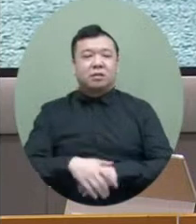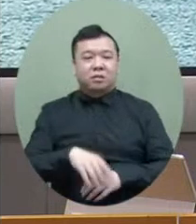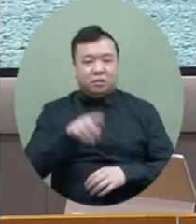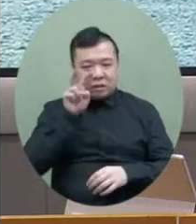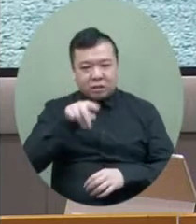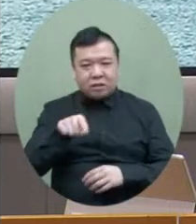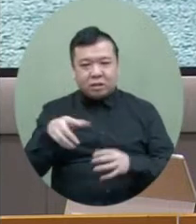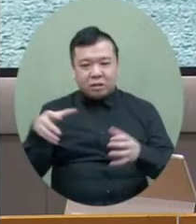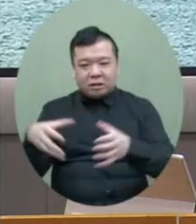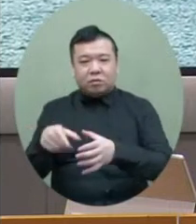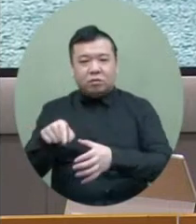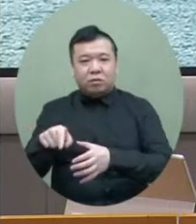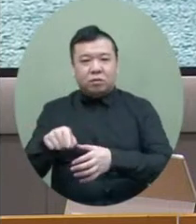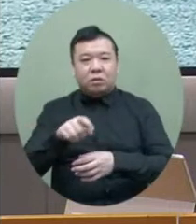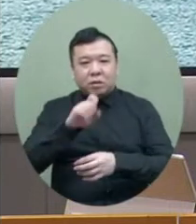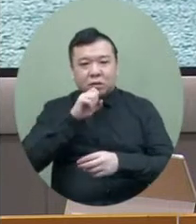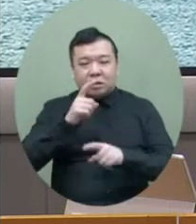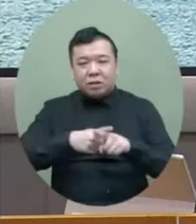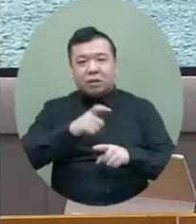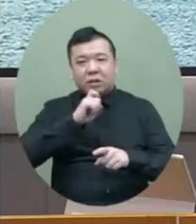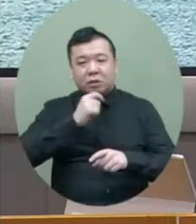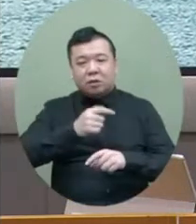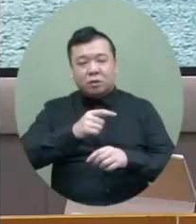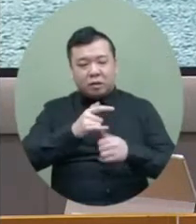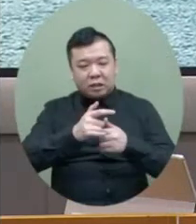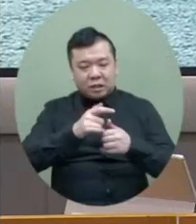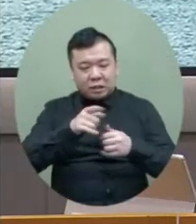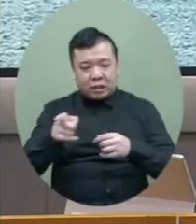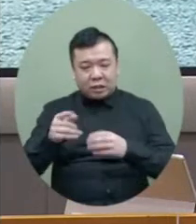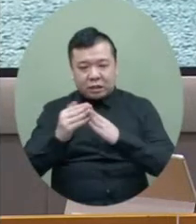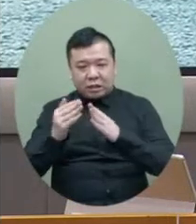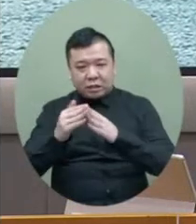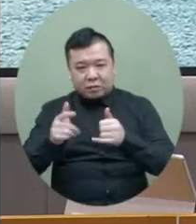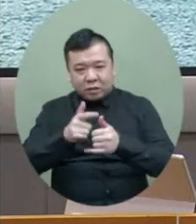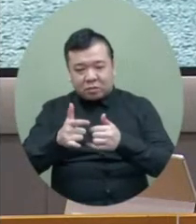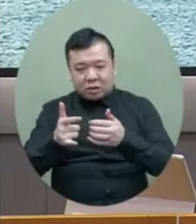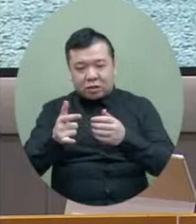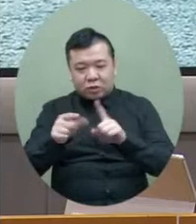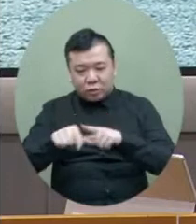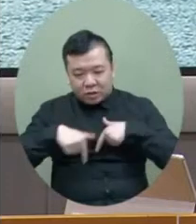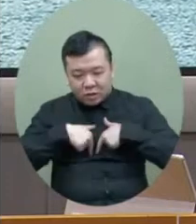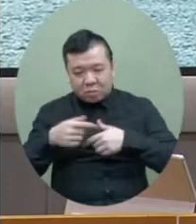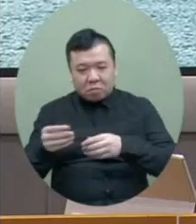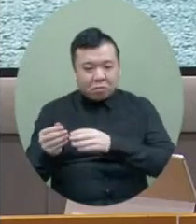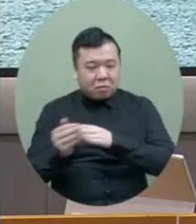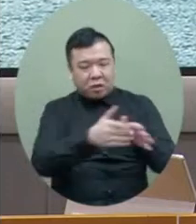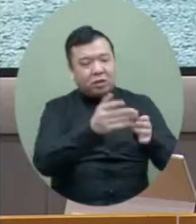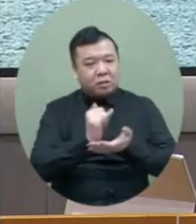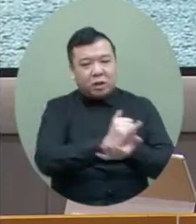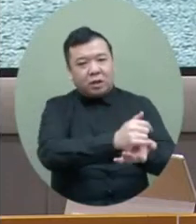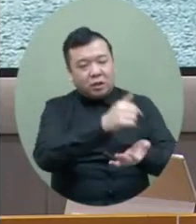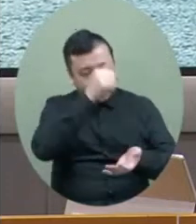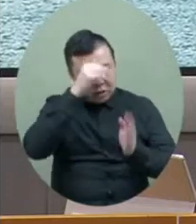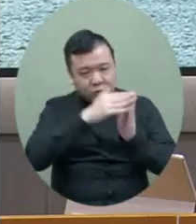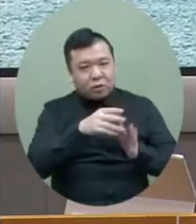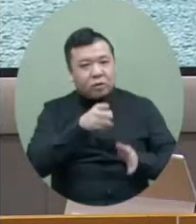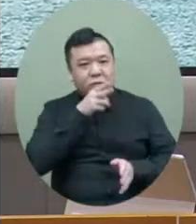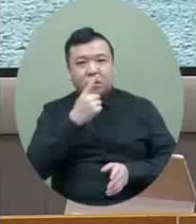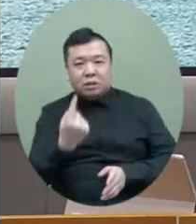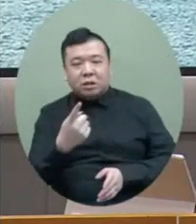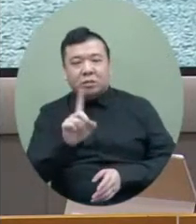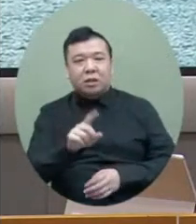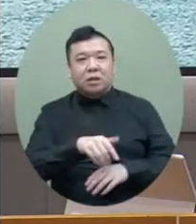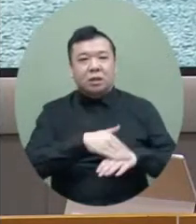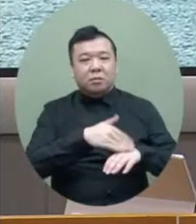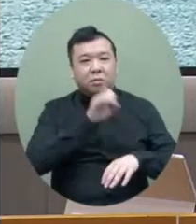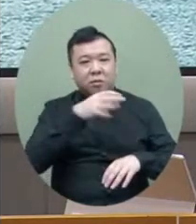area. Therefore, some are detected at the quarantine center, thus contributing to this figure.